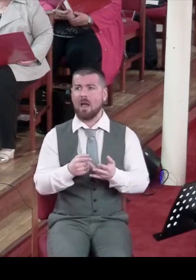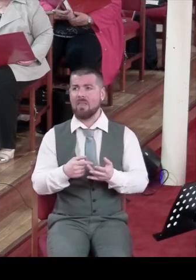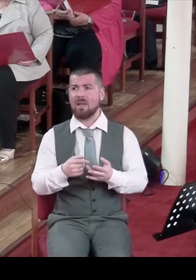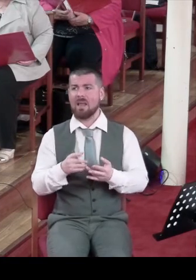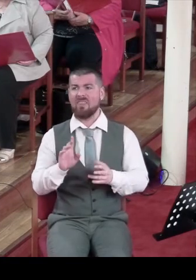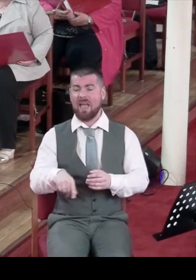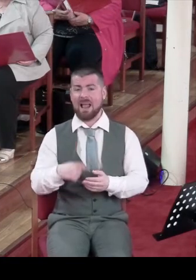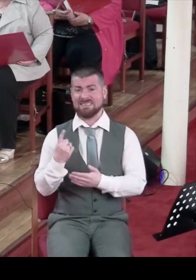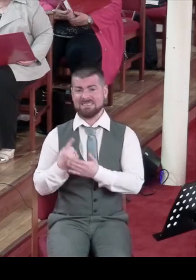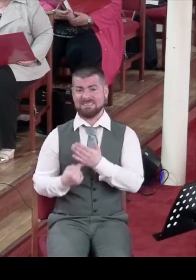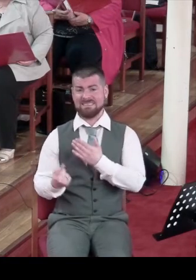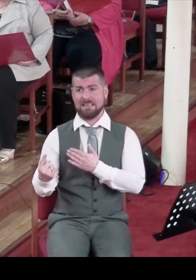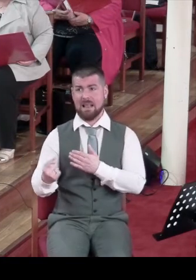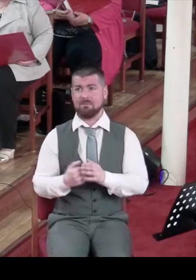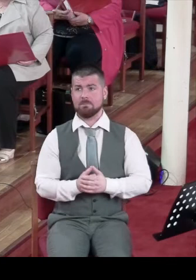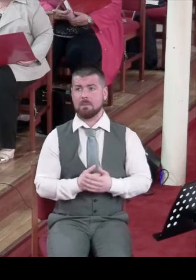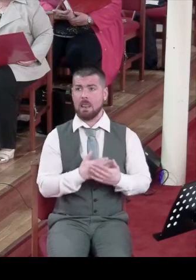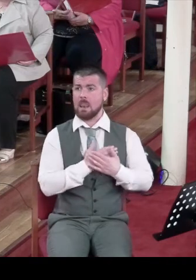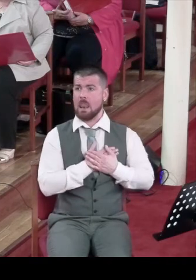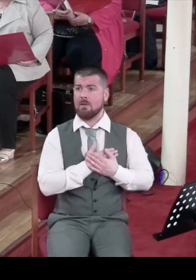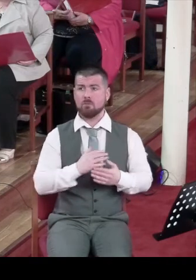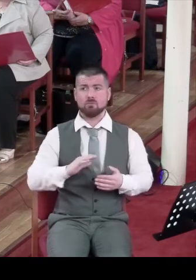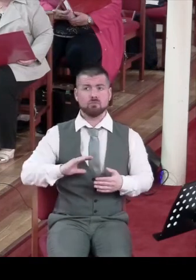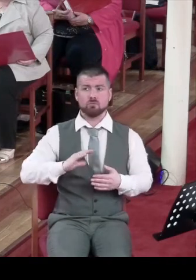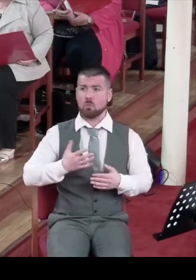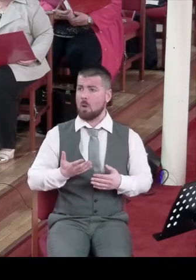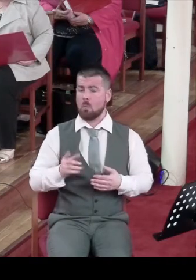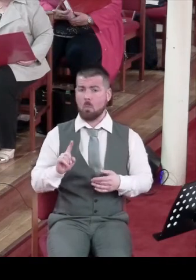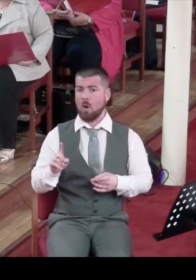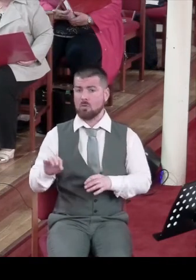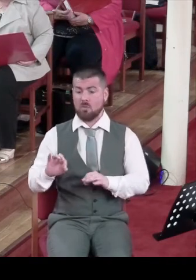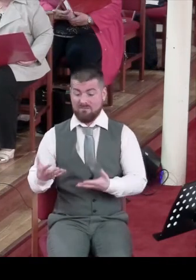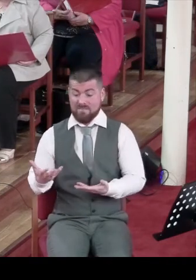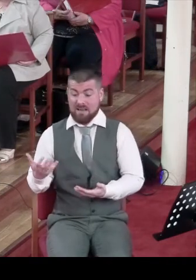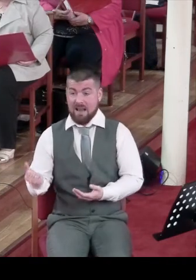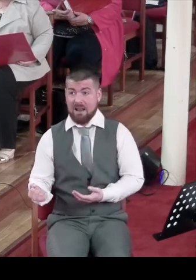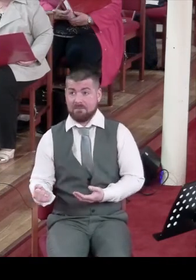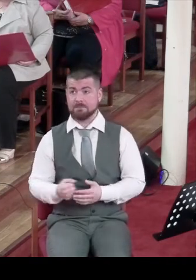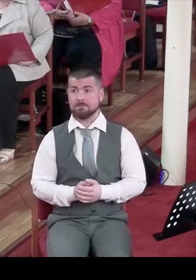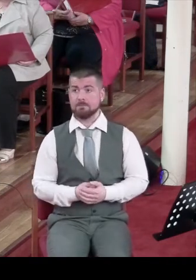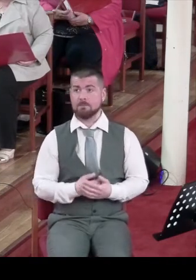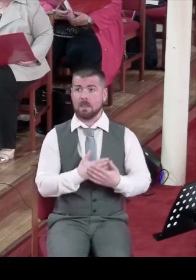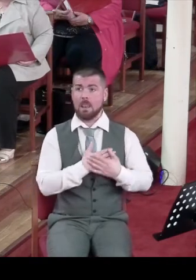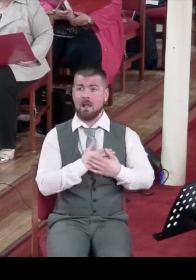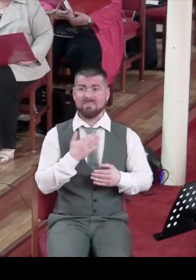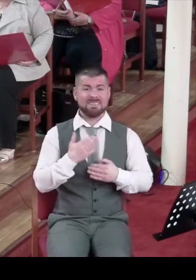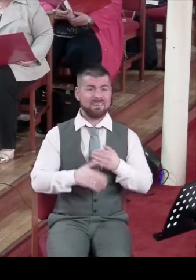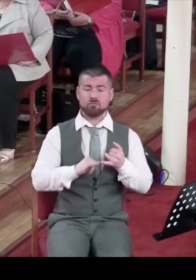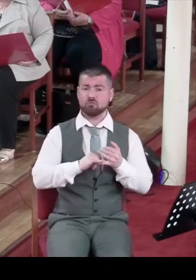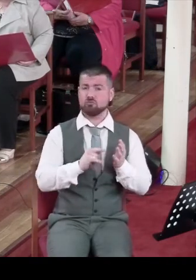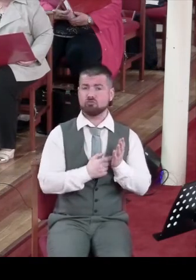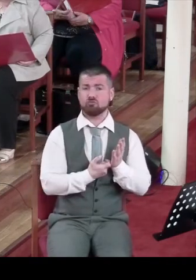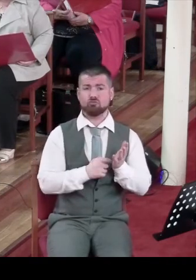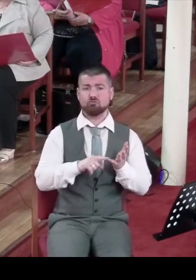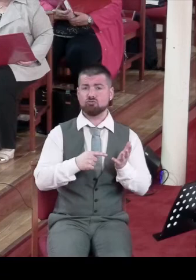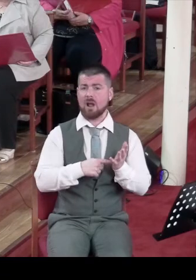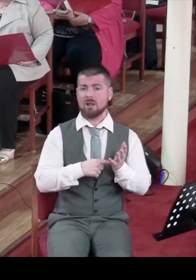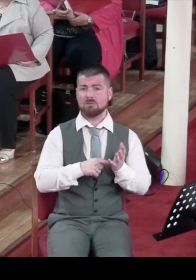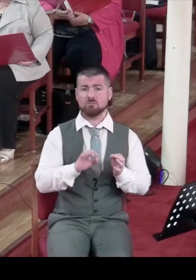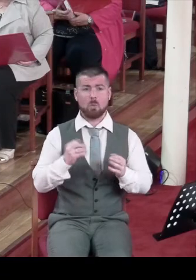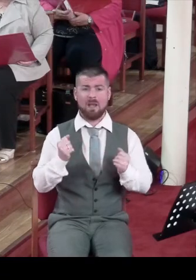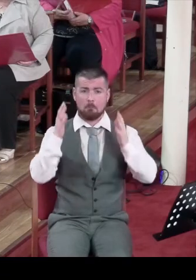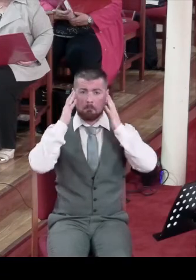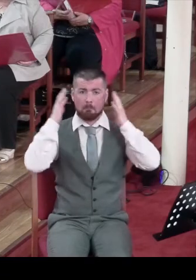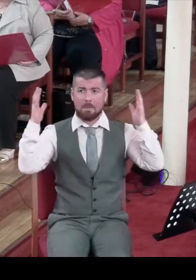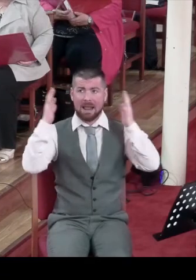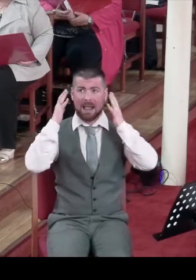for self. Love doesn't want what it doesn't have. Love doesn't strut, doesn't have a swelled